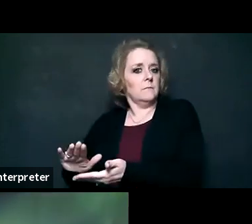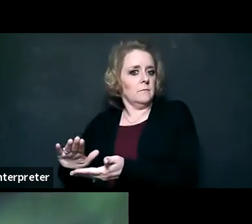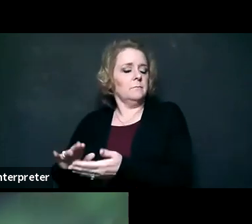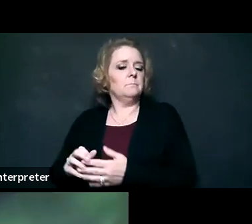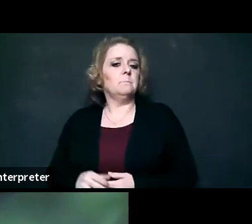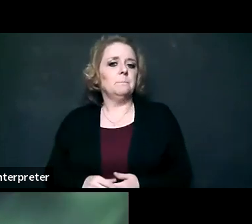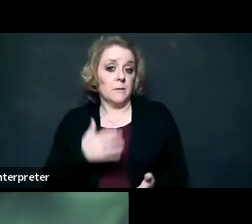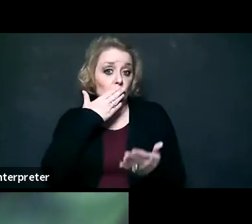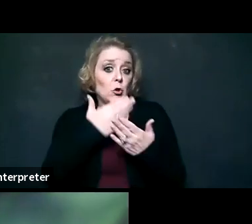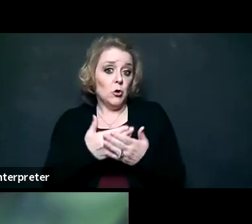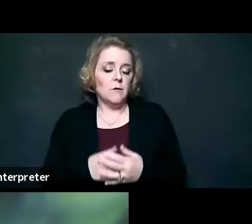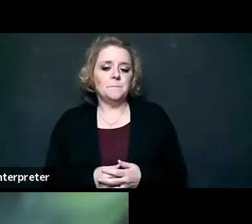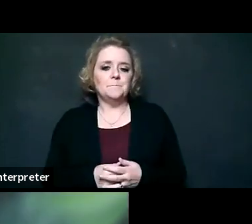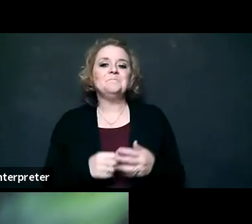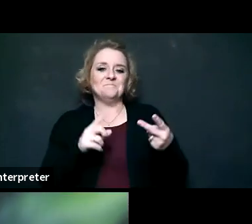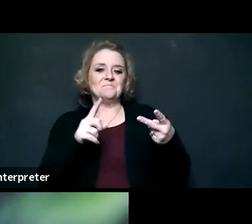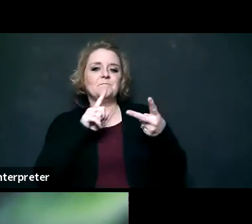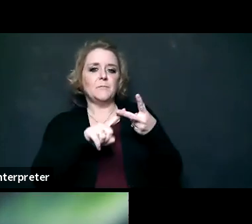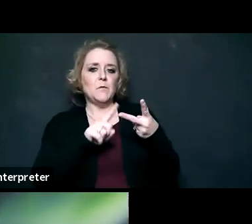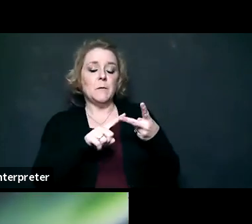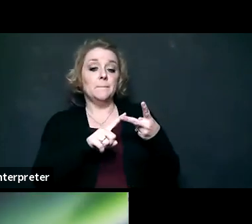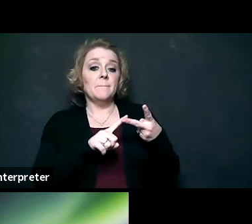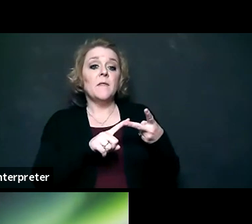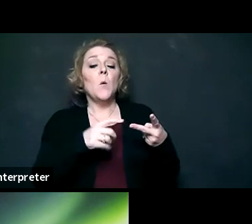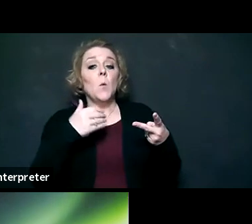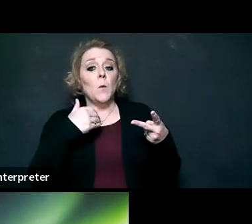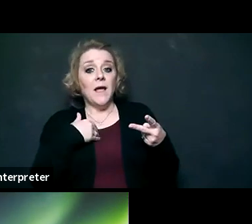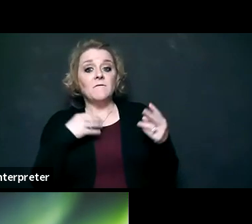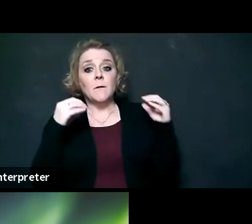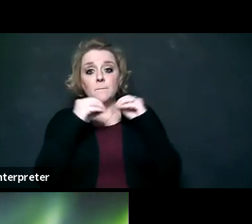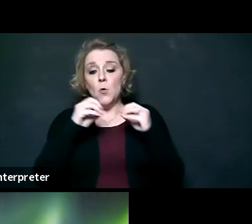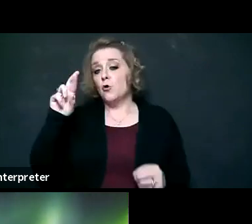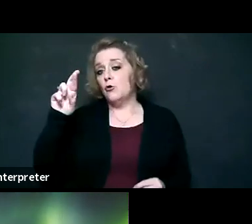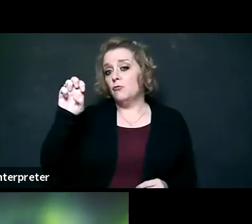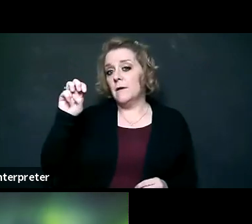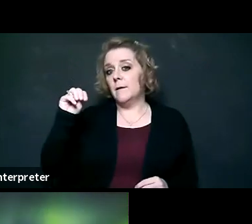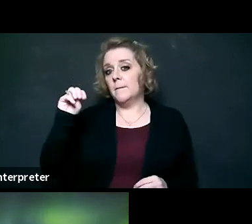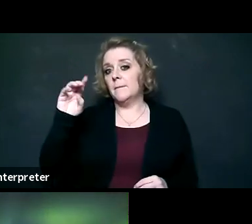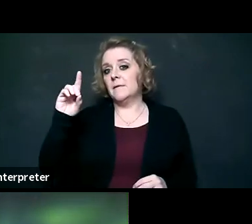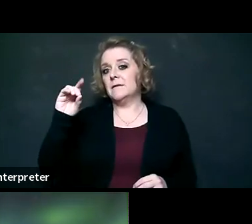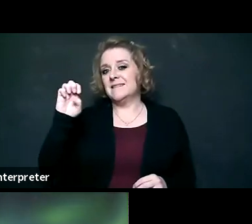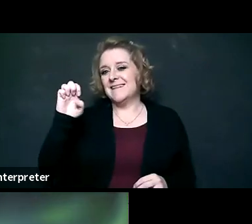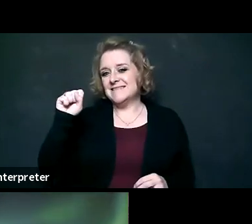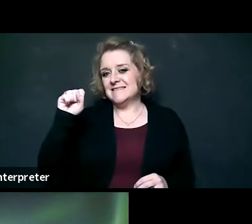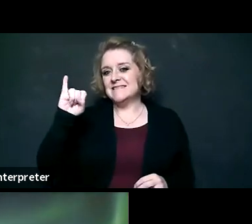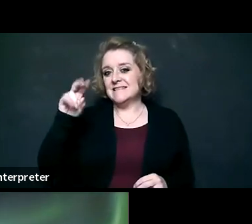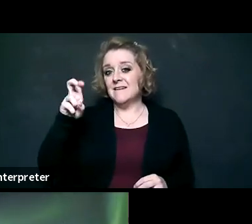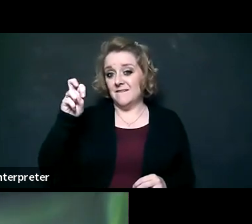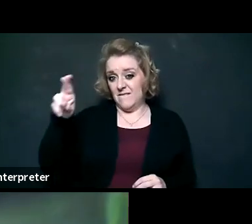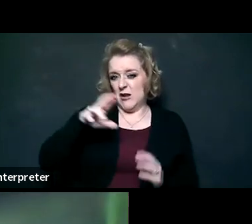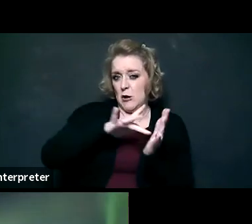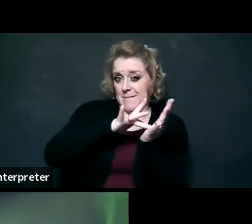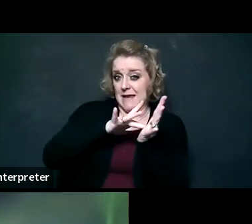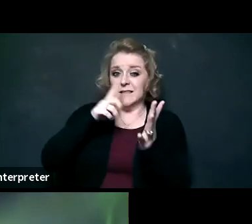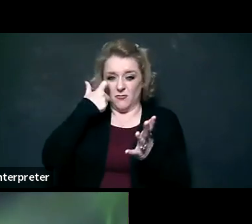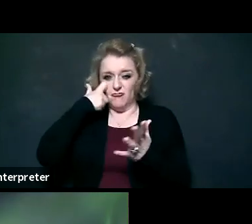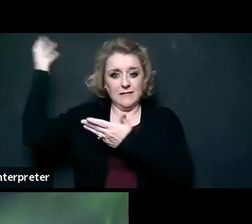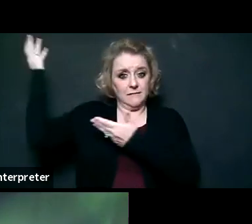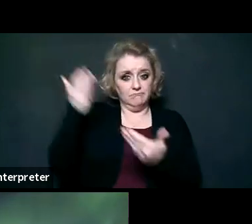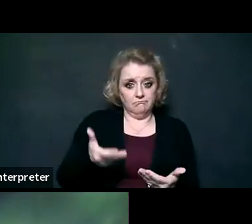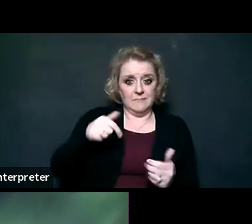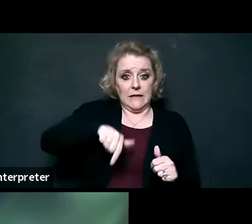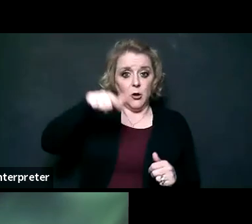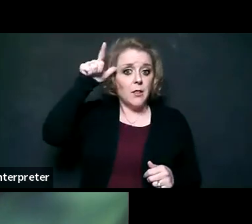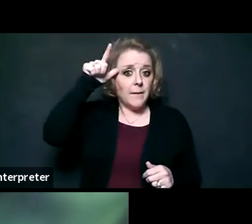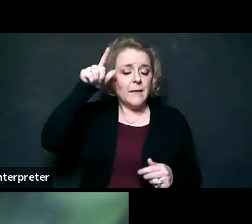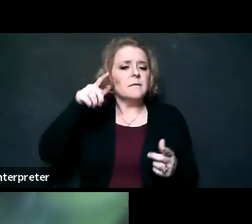And secondly, I know we've got some more remdesivir that has hit our area. Just a quick question, what hospitals